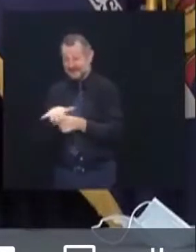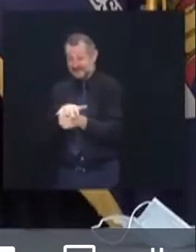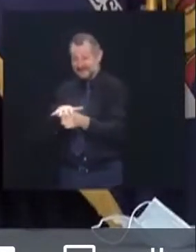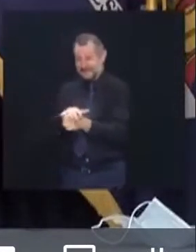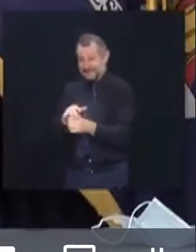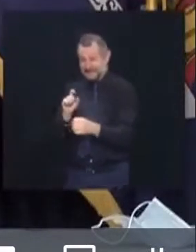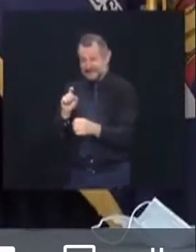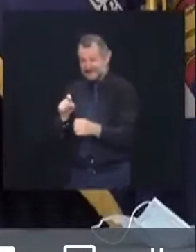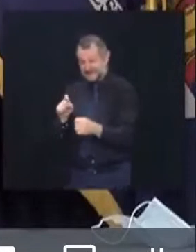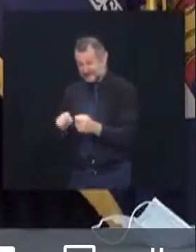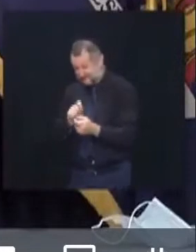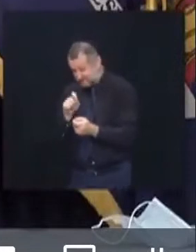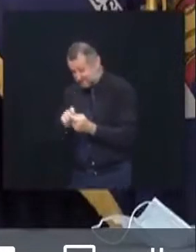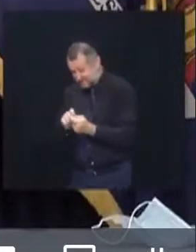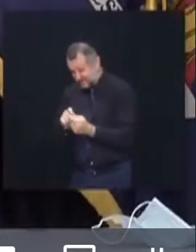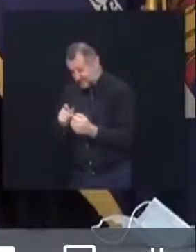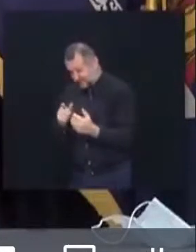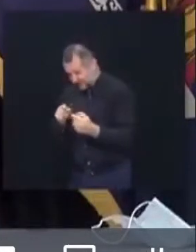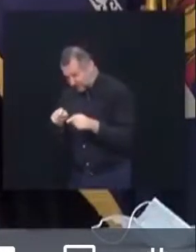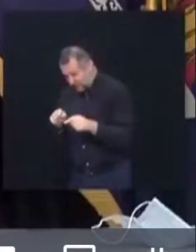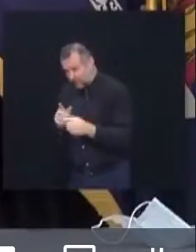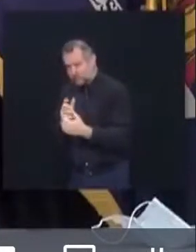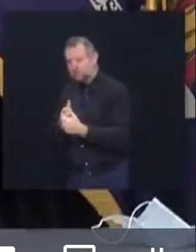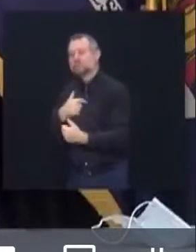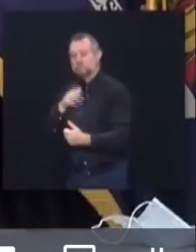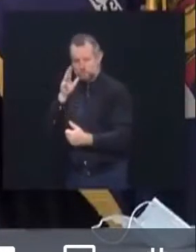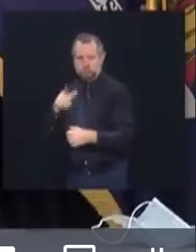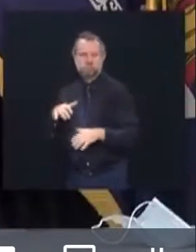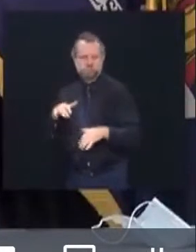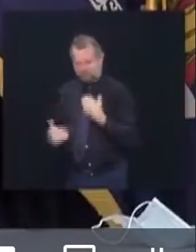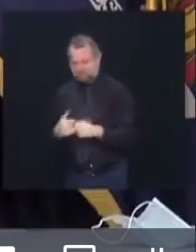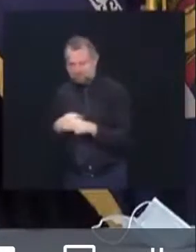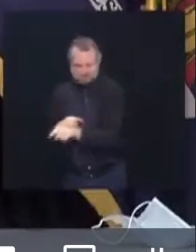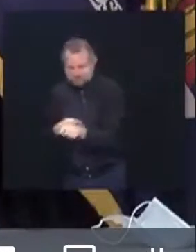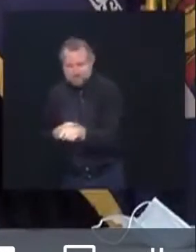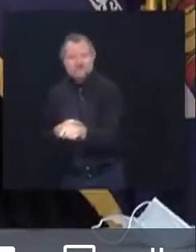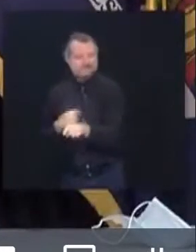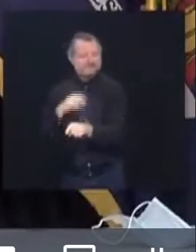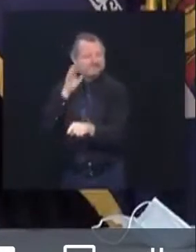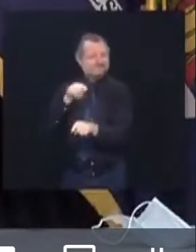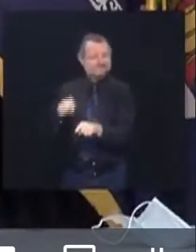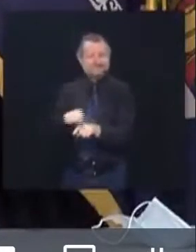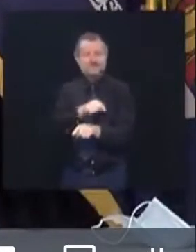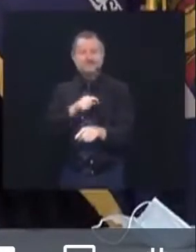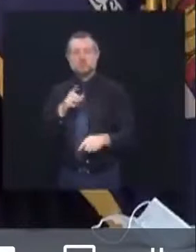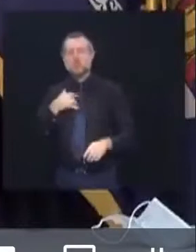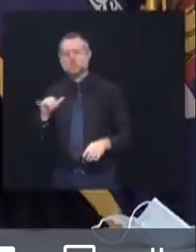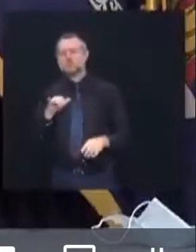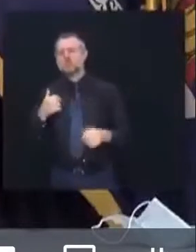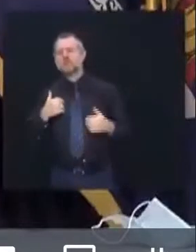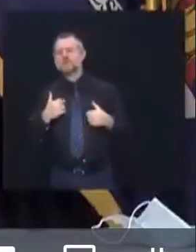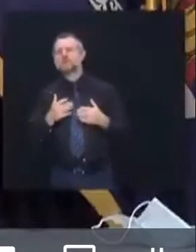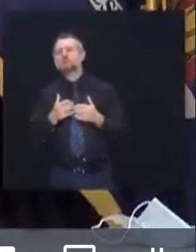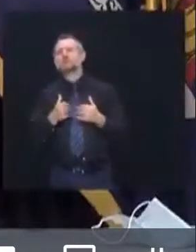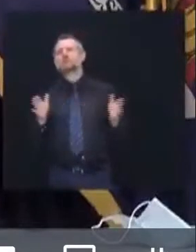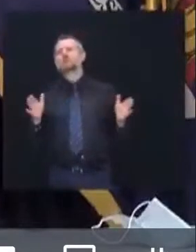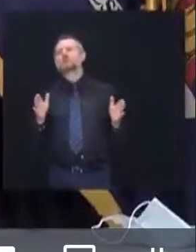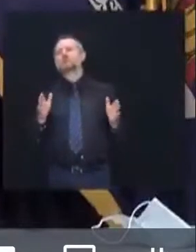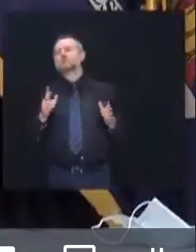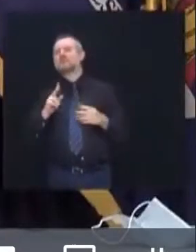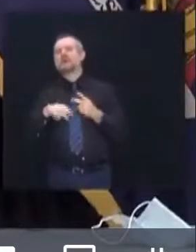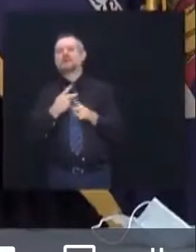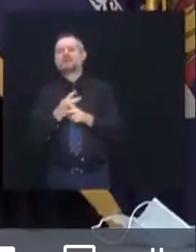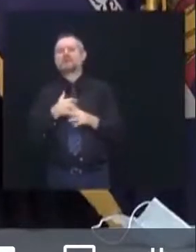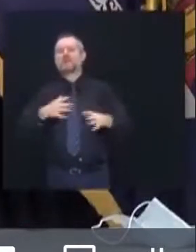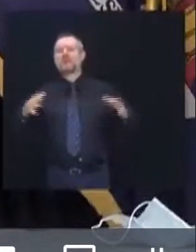that make sense for a particular cluster, we would do that. Or you have the more generic congregate gatherings,